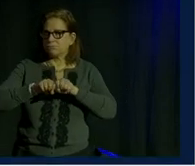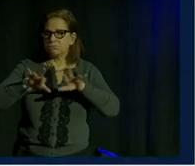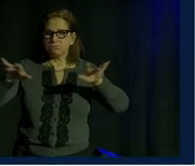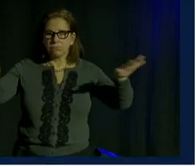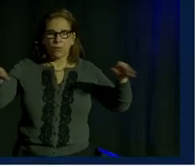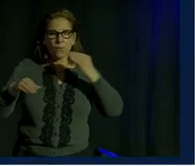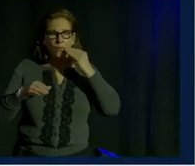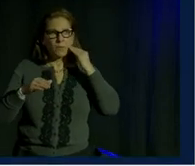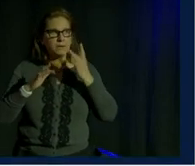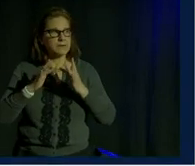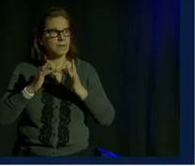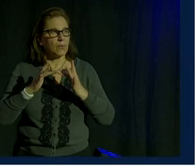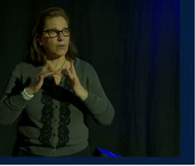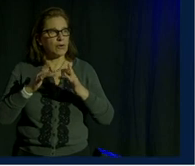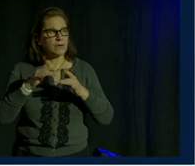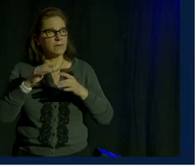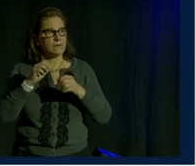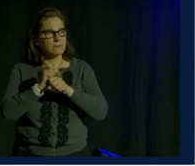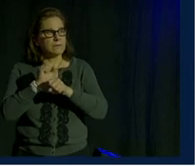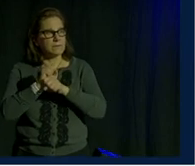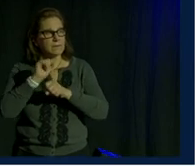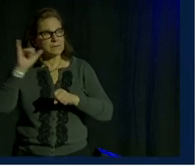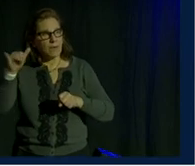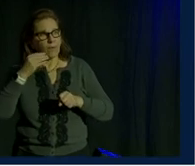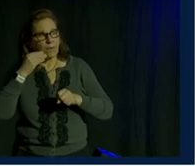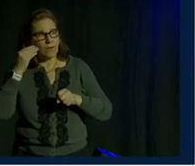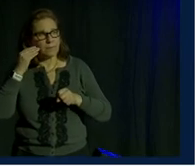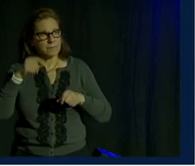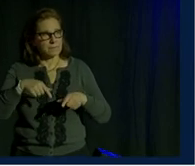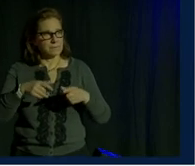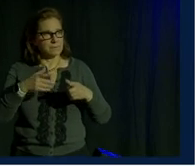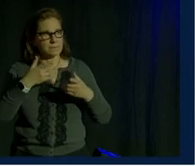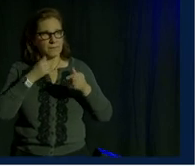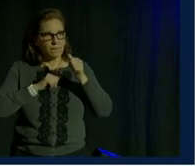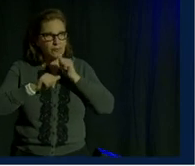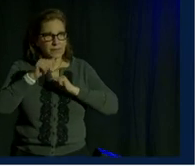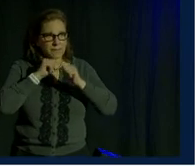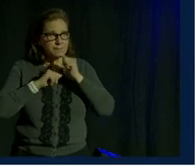I am thrilled to announce that the Federal City Council and more than 100